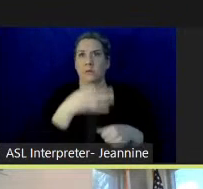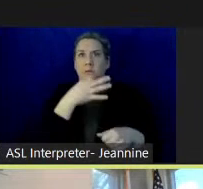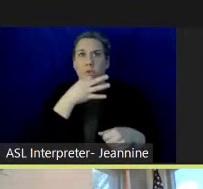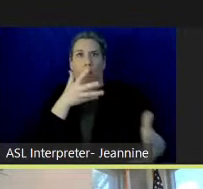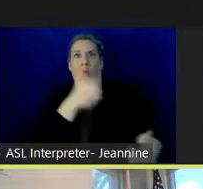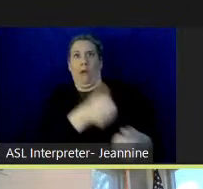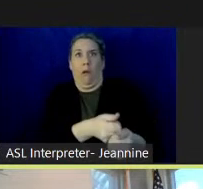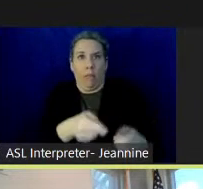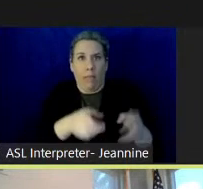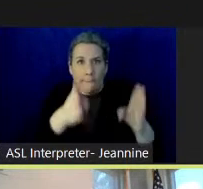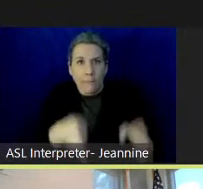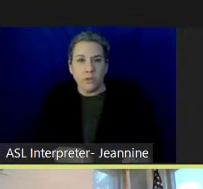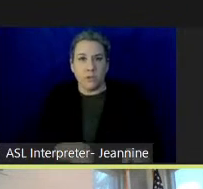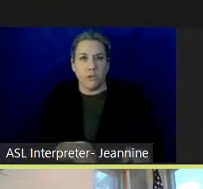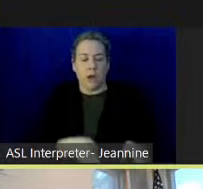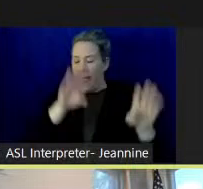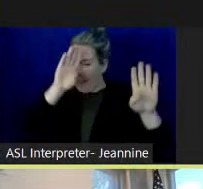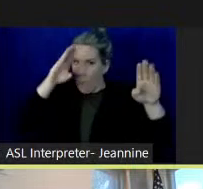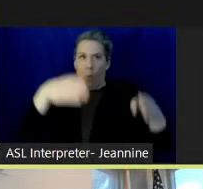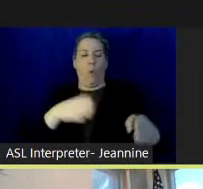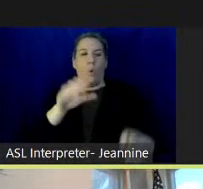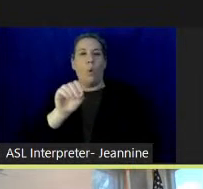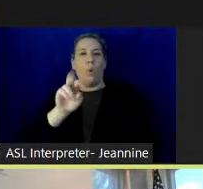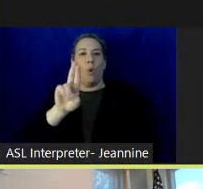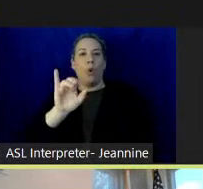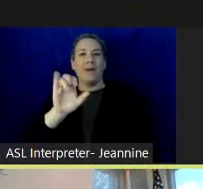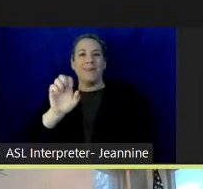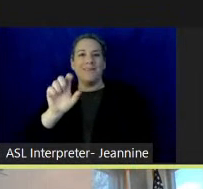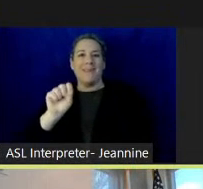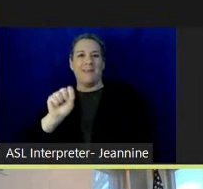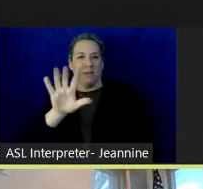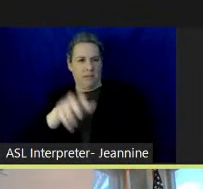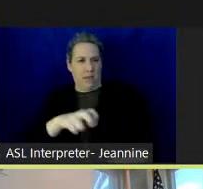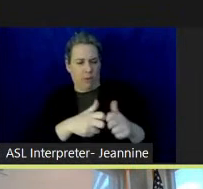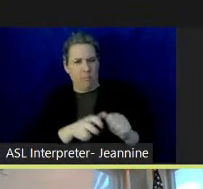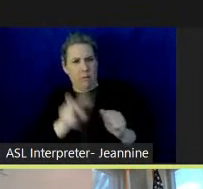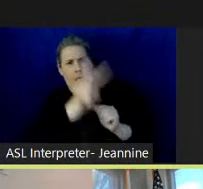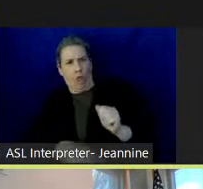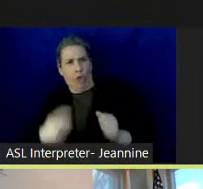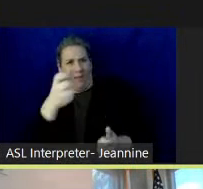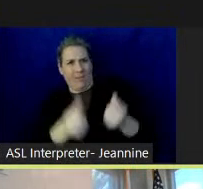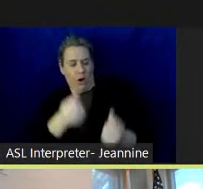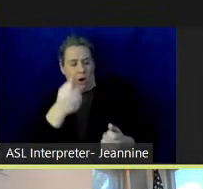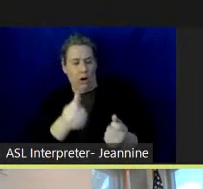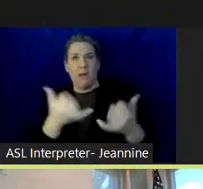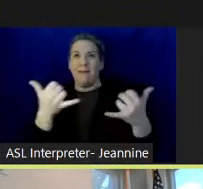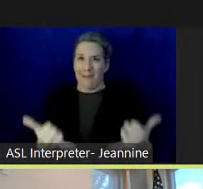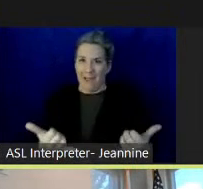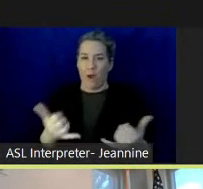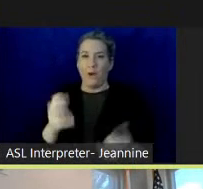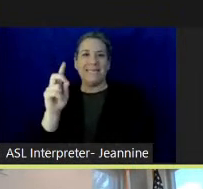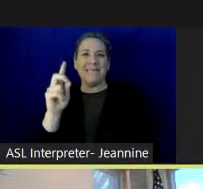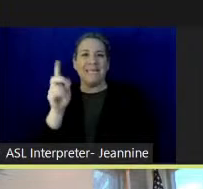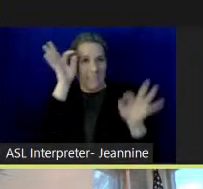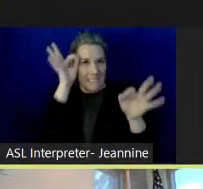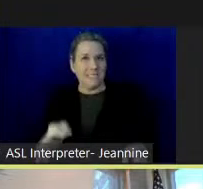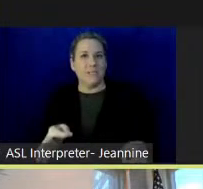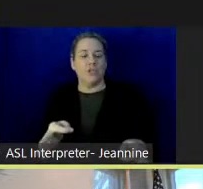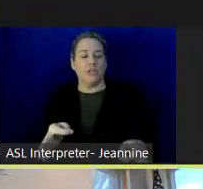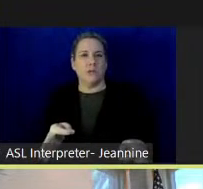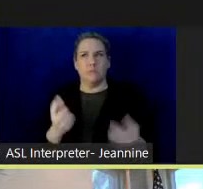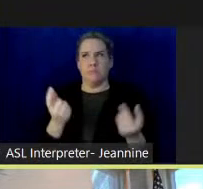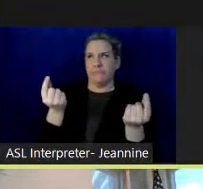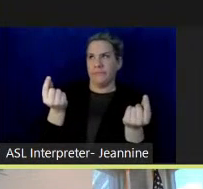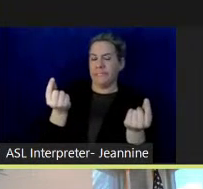individual. I orient to that problem. I start looking at this individual's car. Now I go into my decision-making process. I decide, what am I going to